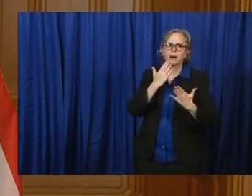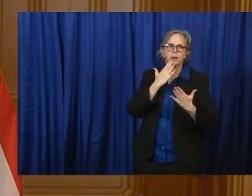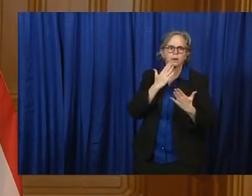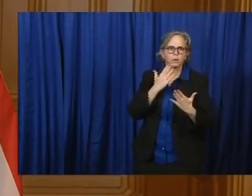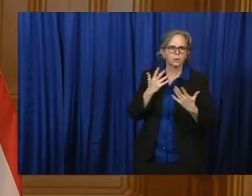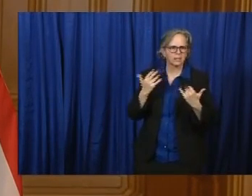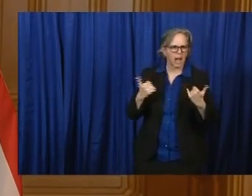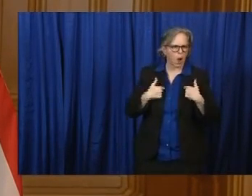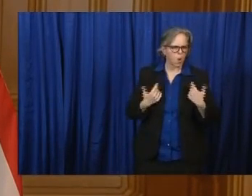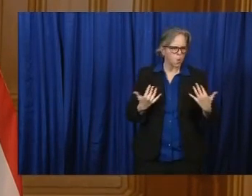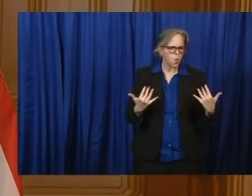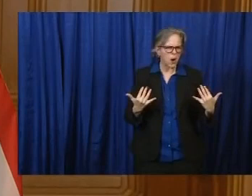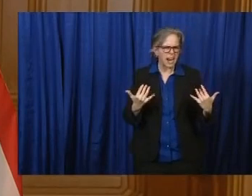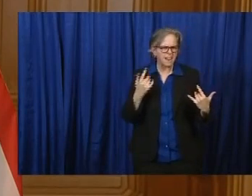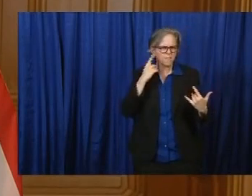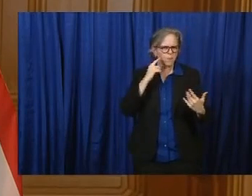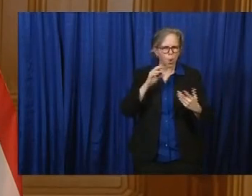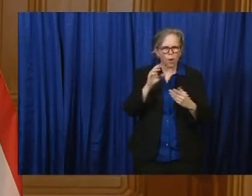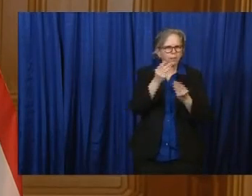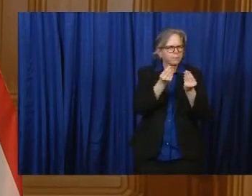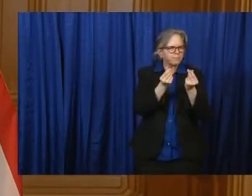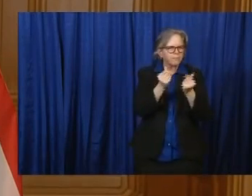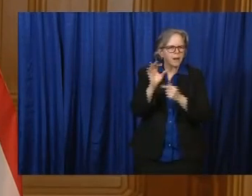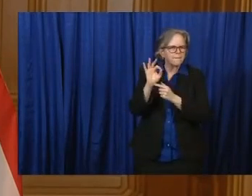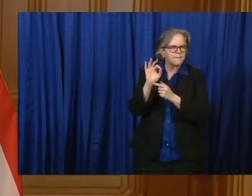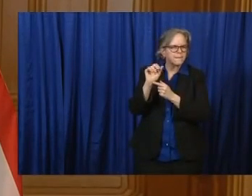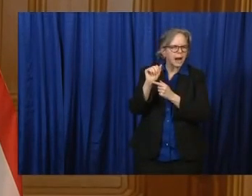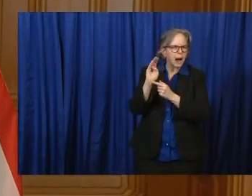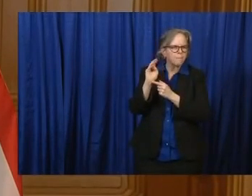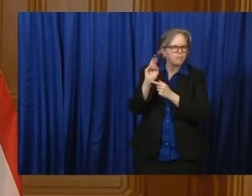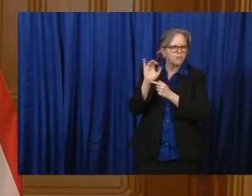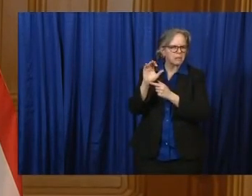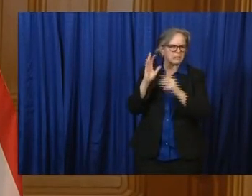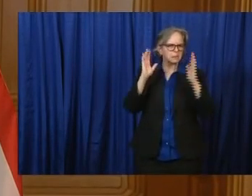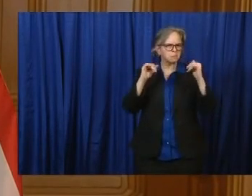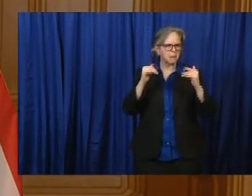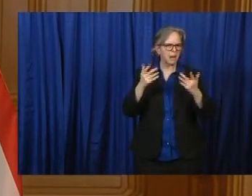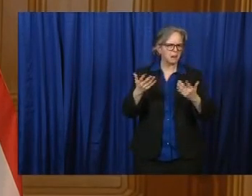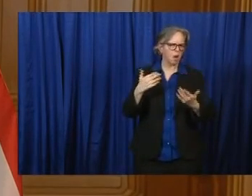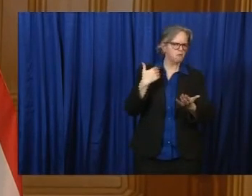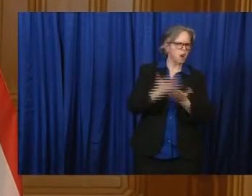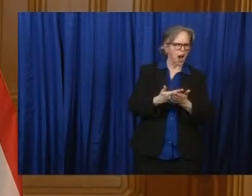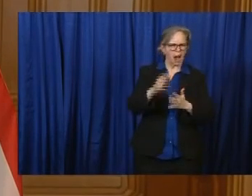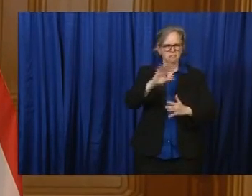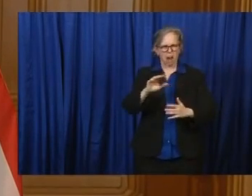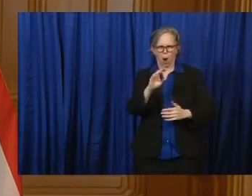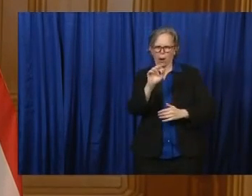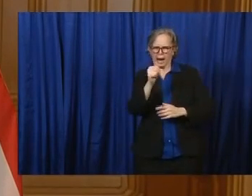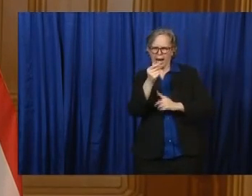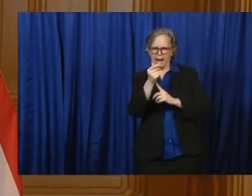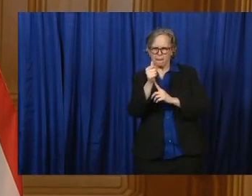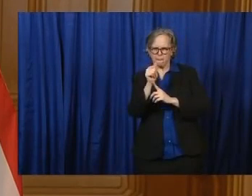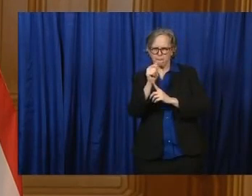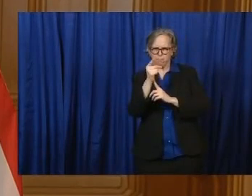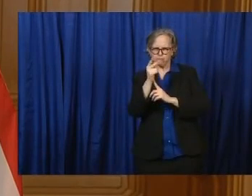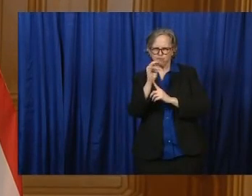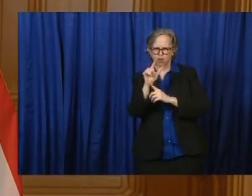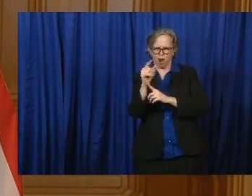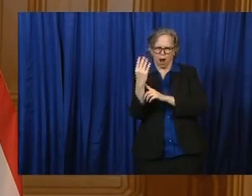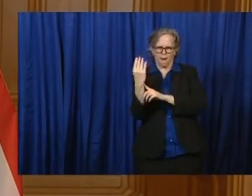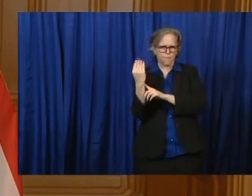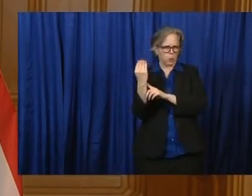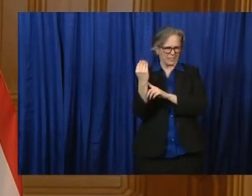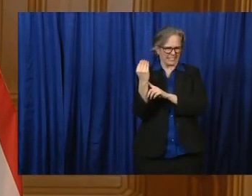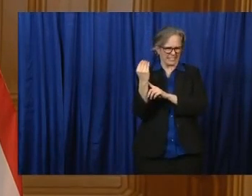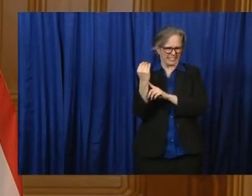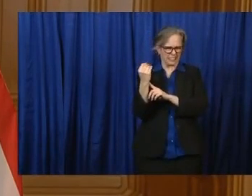they expect to get here around April 14th, and then should be able to make 1,400 gallons of hand sanitizer. So